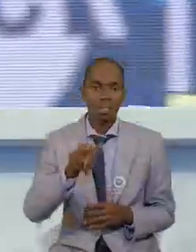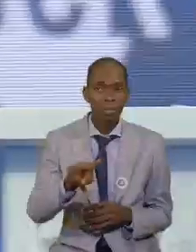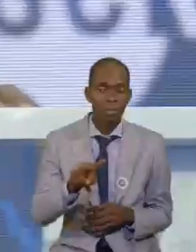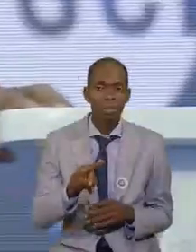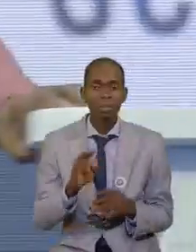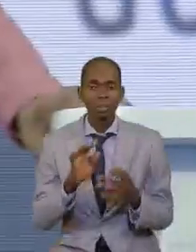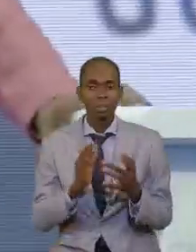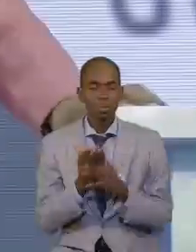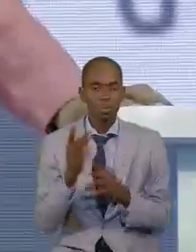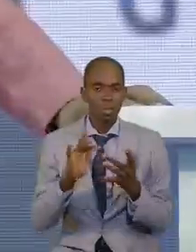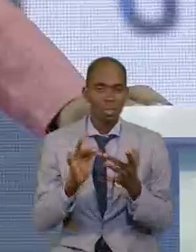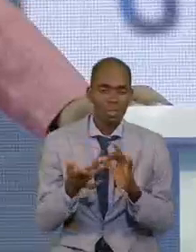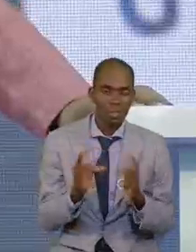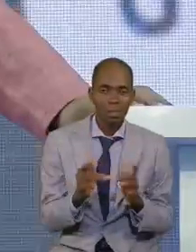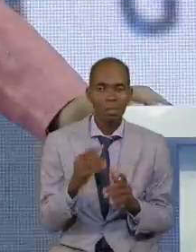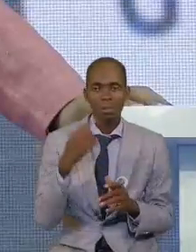online with social media,